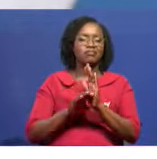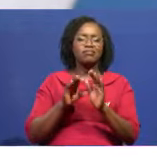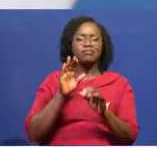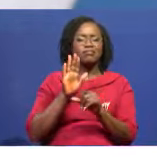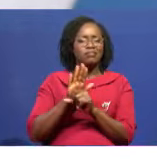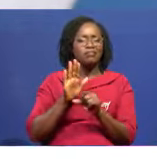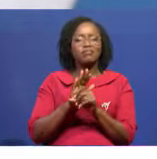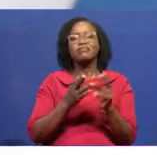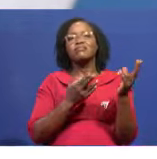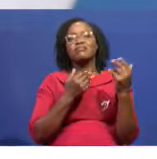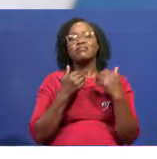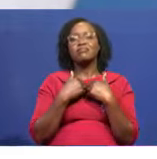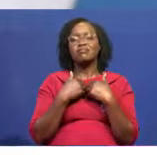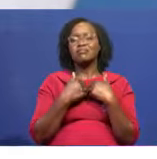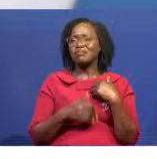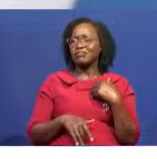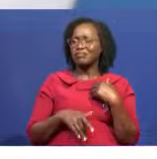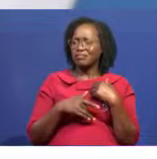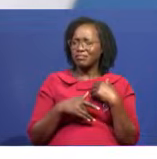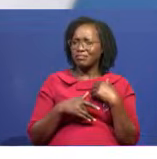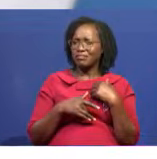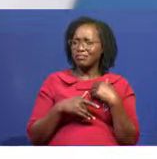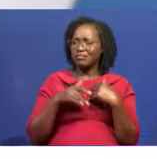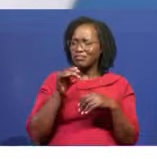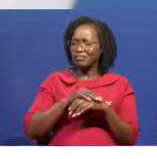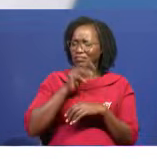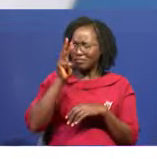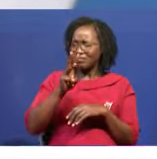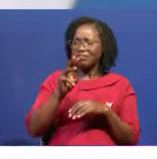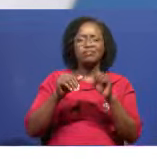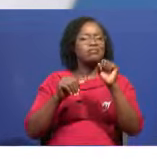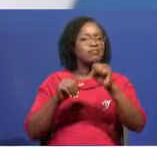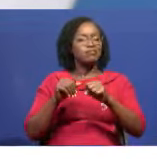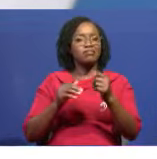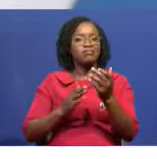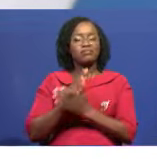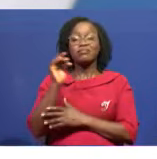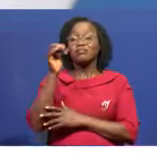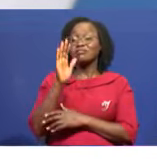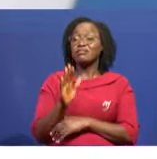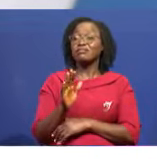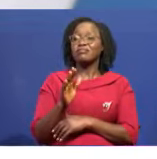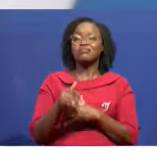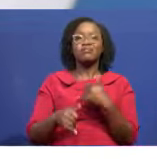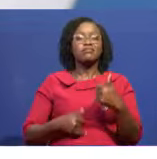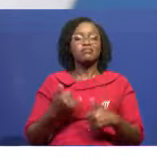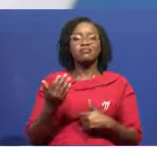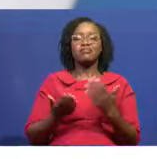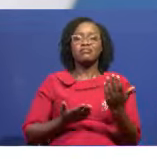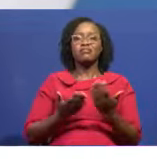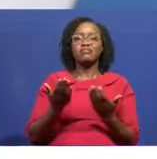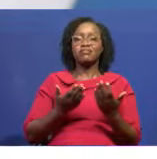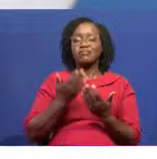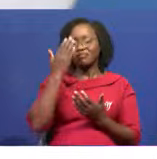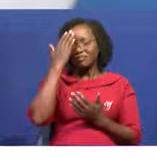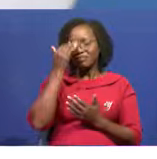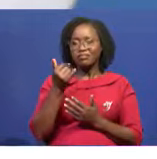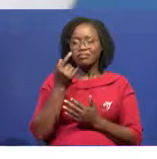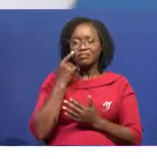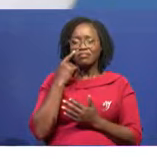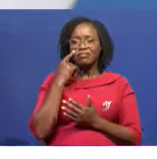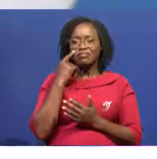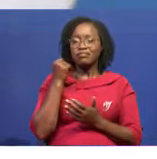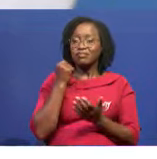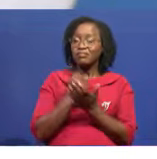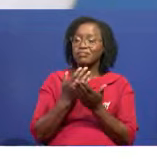hope. Do I feel like there's a goodwill? There's goodwill to ensure that the Kenyan people enjoy these services, because I have seen the